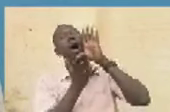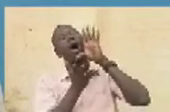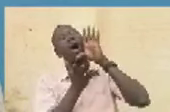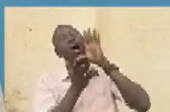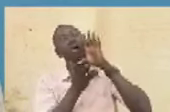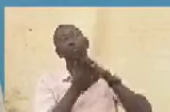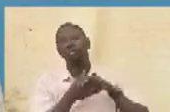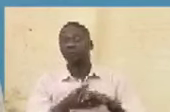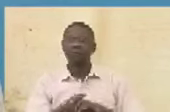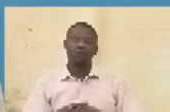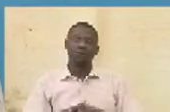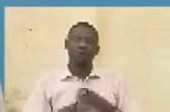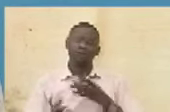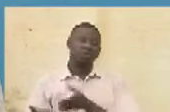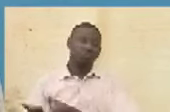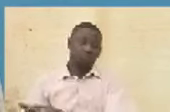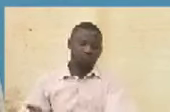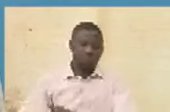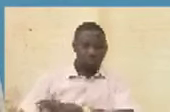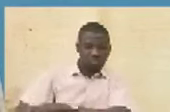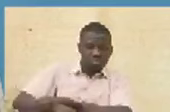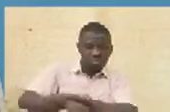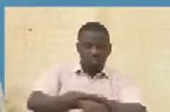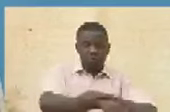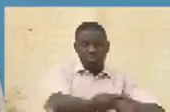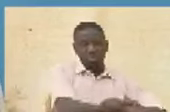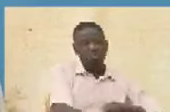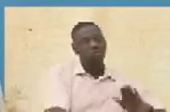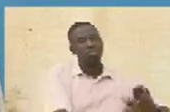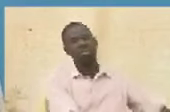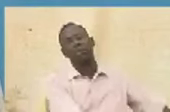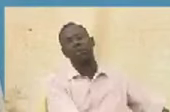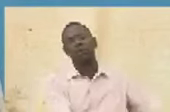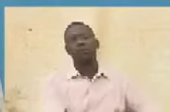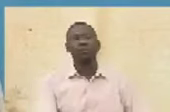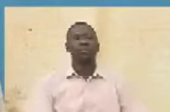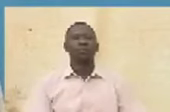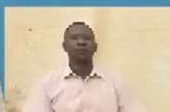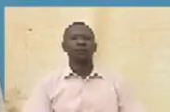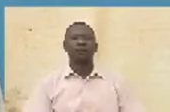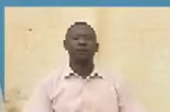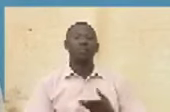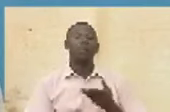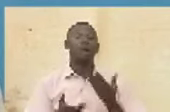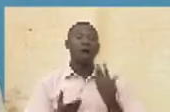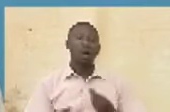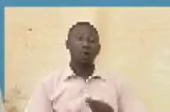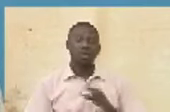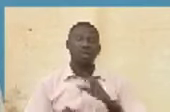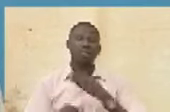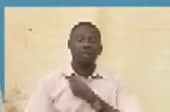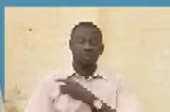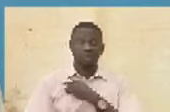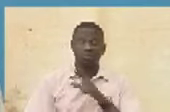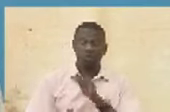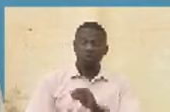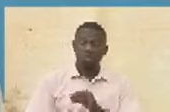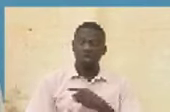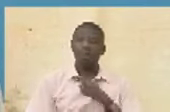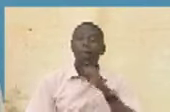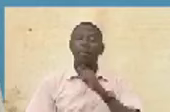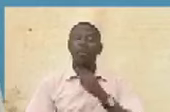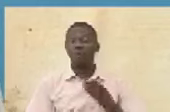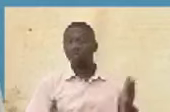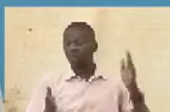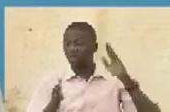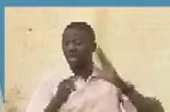will drag you and put you at a place. This is how they treated the men up to the last